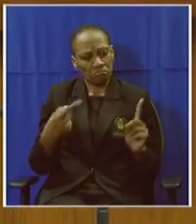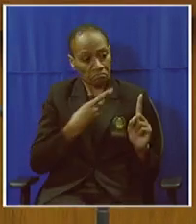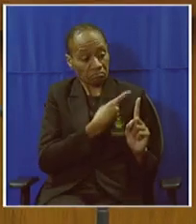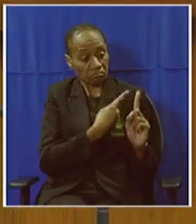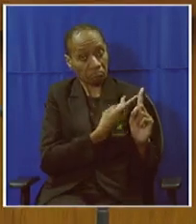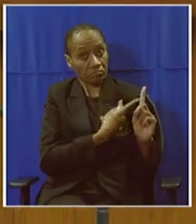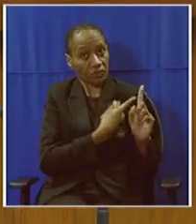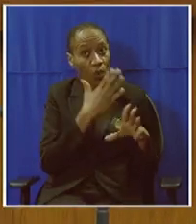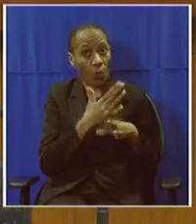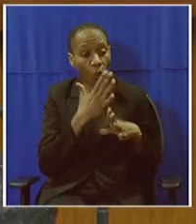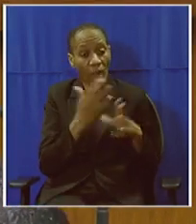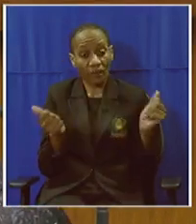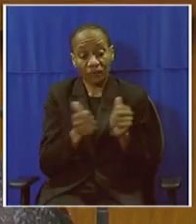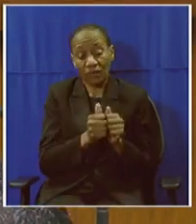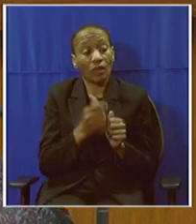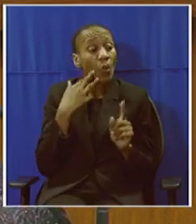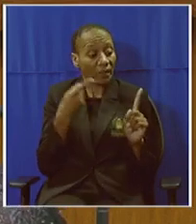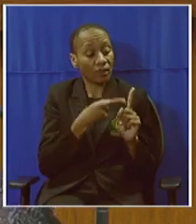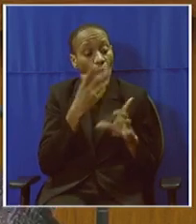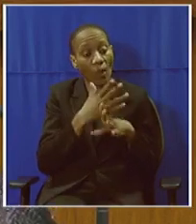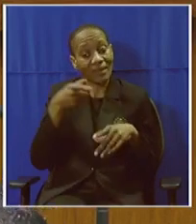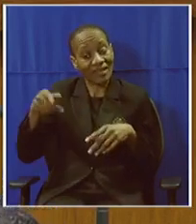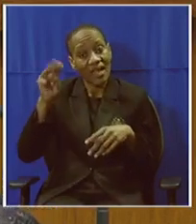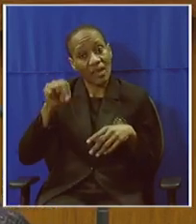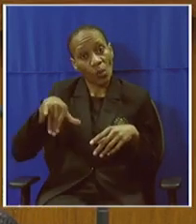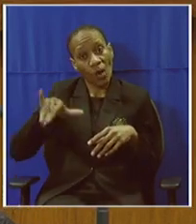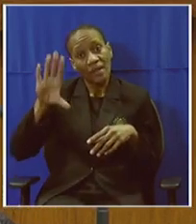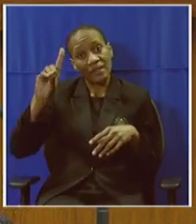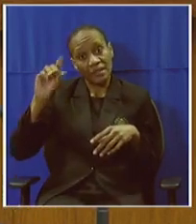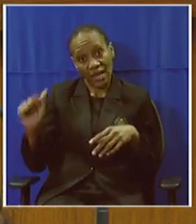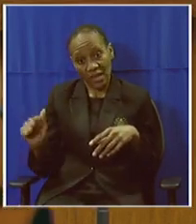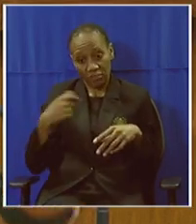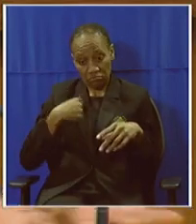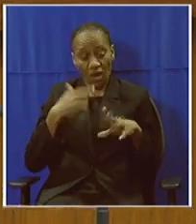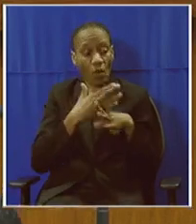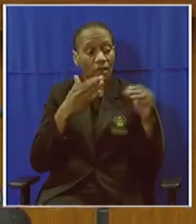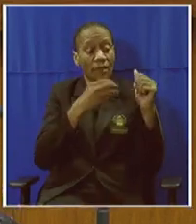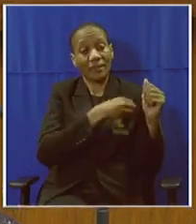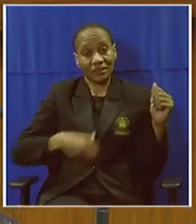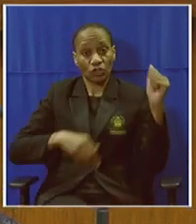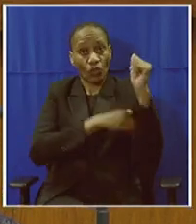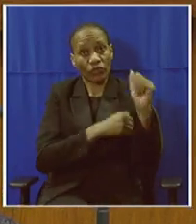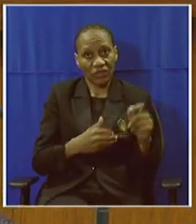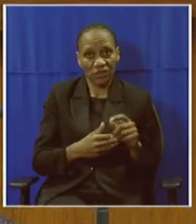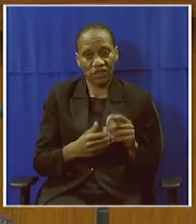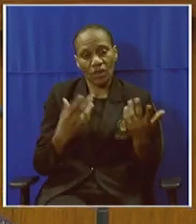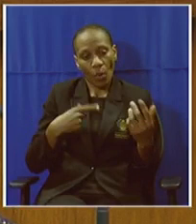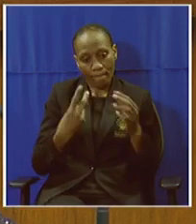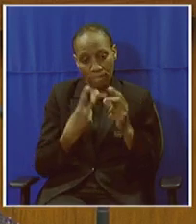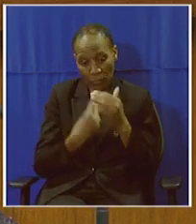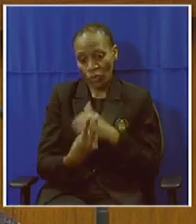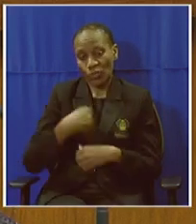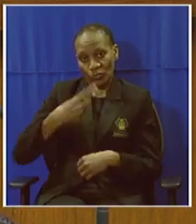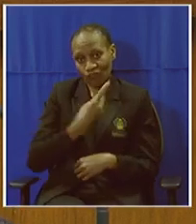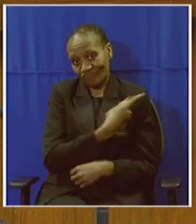when she was in NYDA. She was reporting to me when I was in the presidency. Worked with her in the ANC.